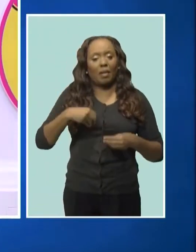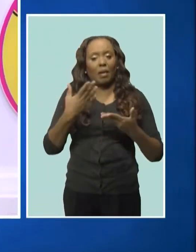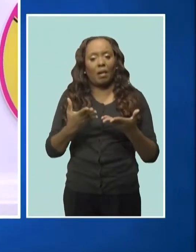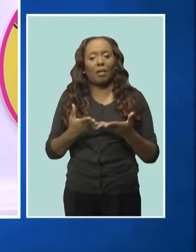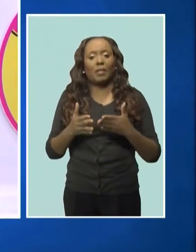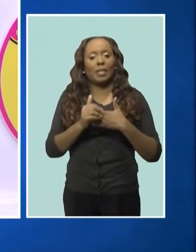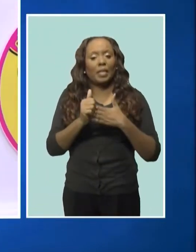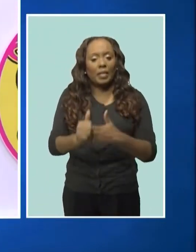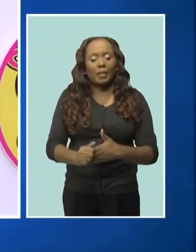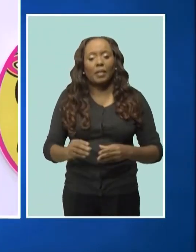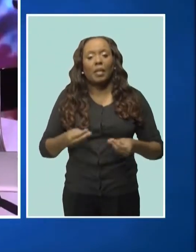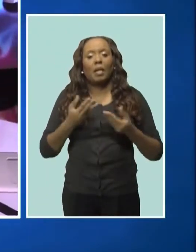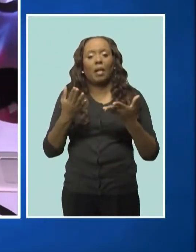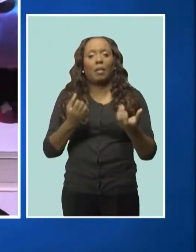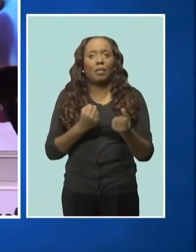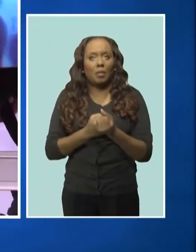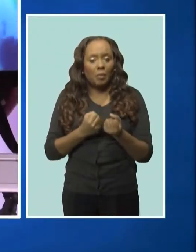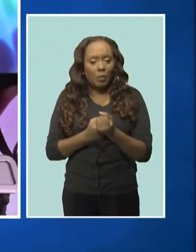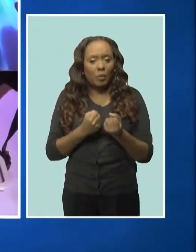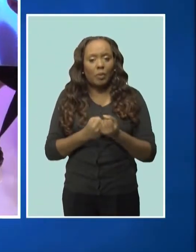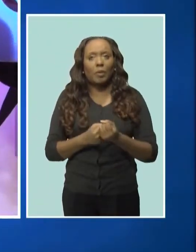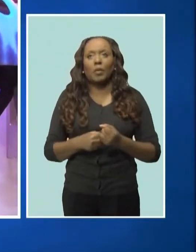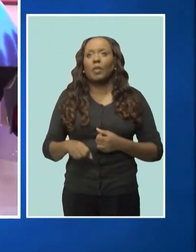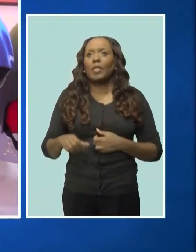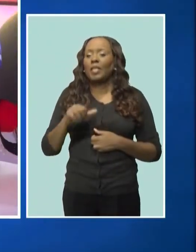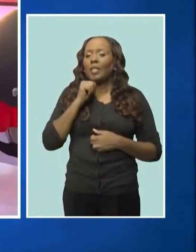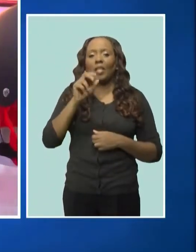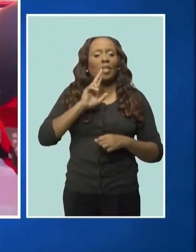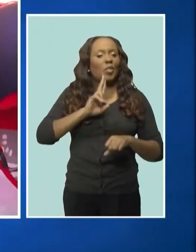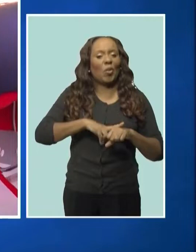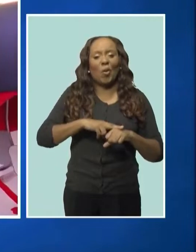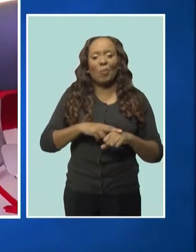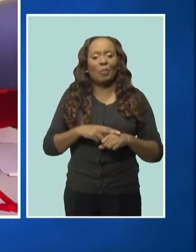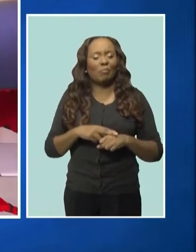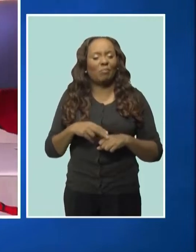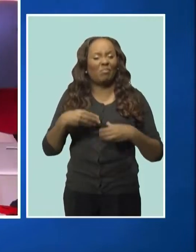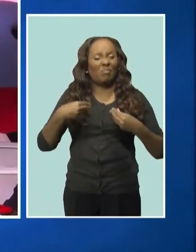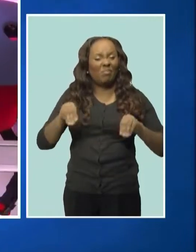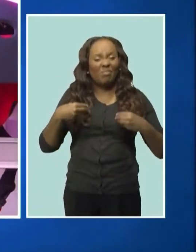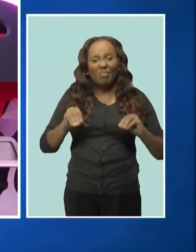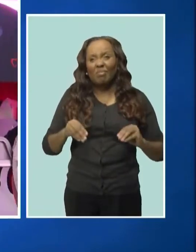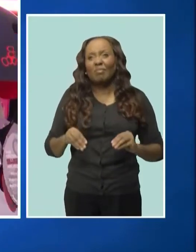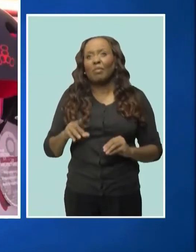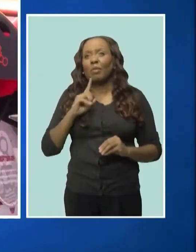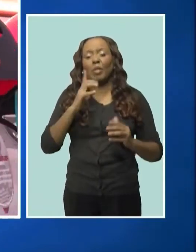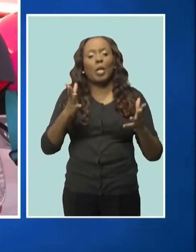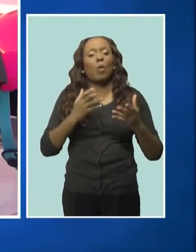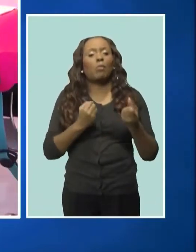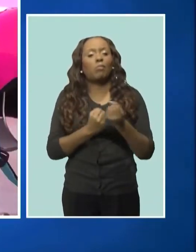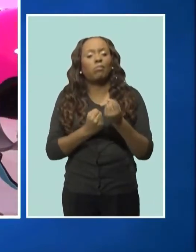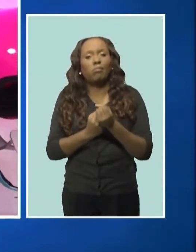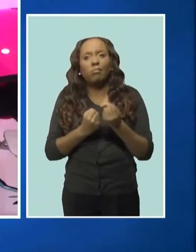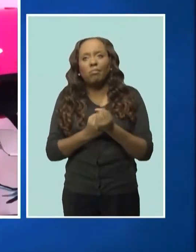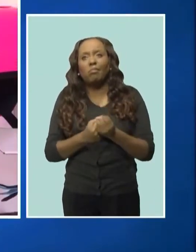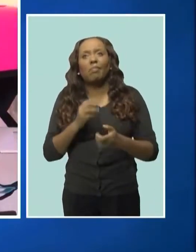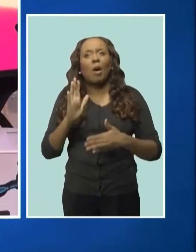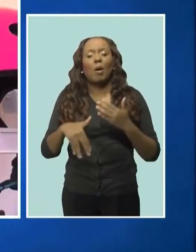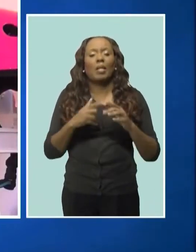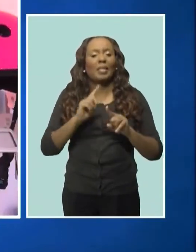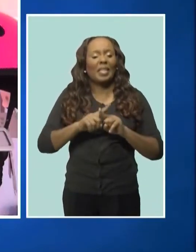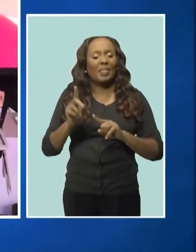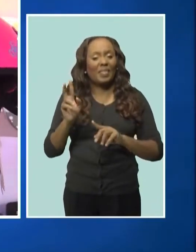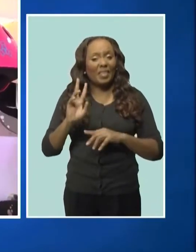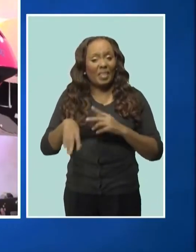of the business. He said it is beyond the traditional skate shop and is dedicated to promoting skateboarding and roller skating